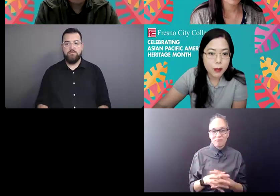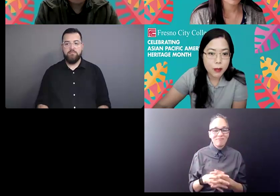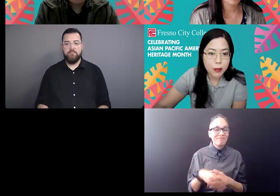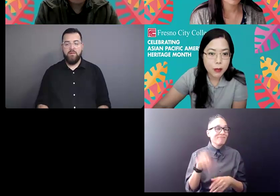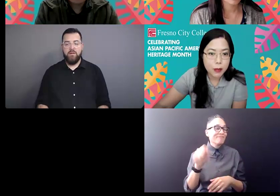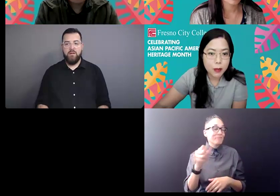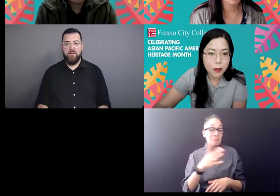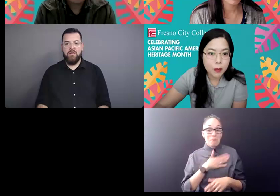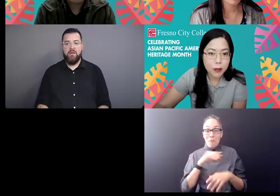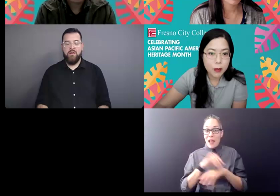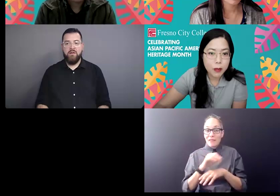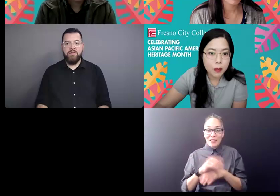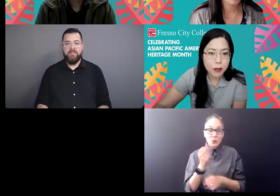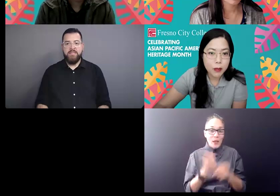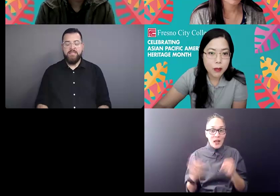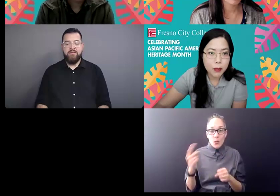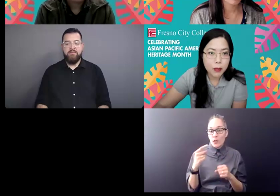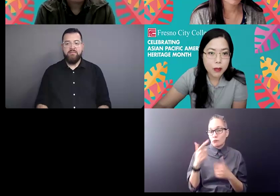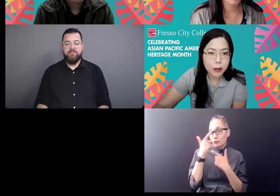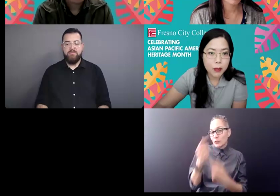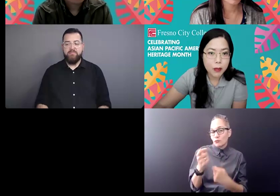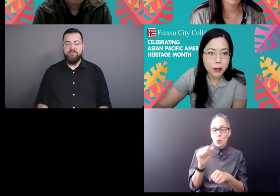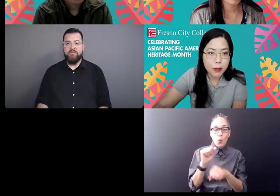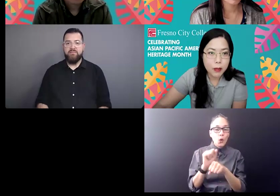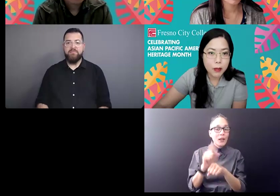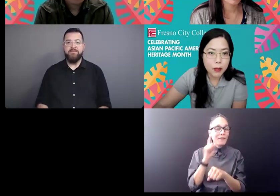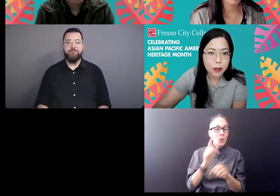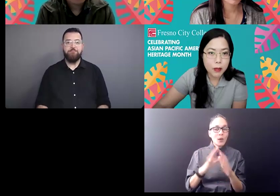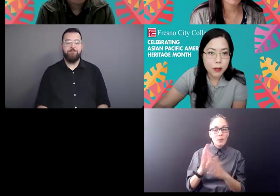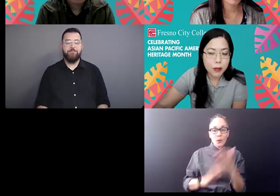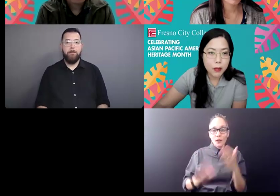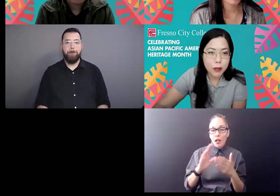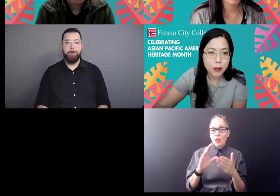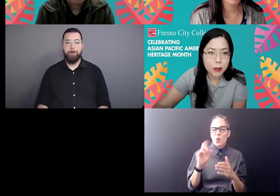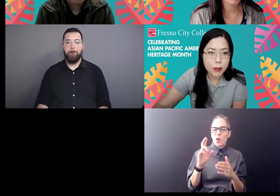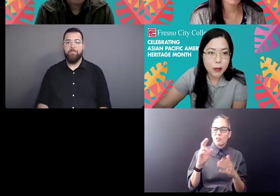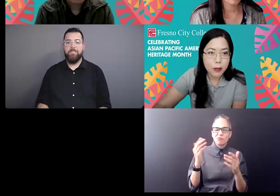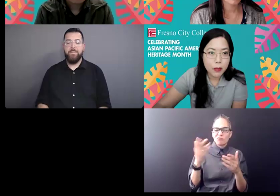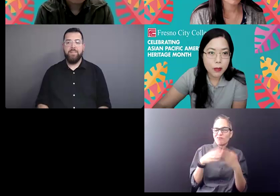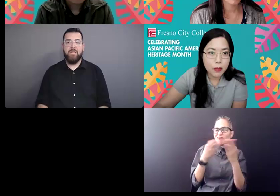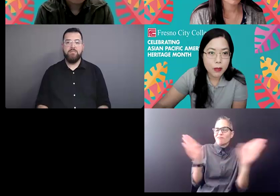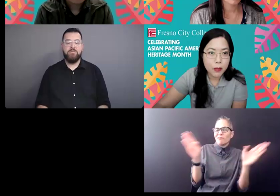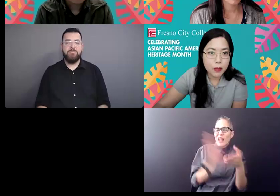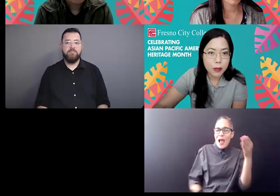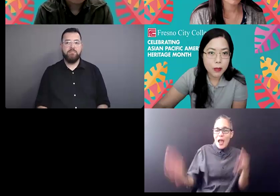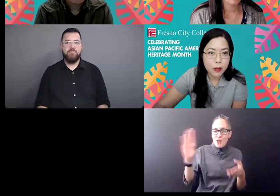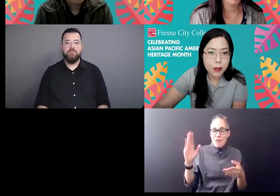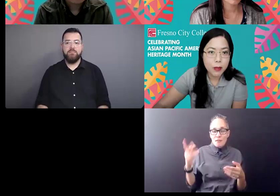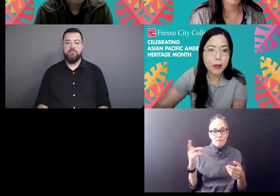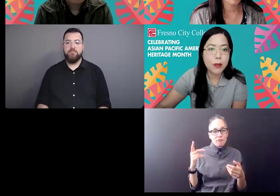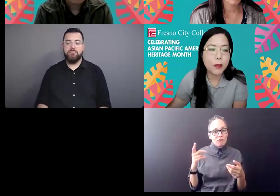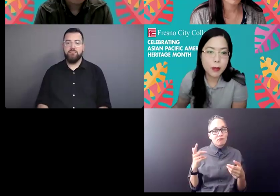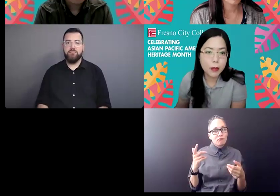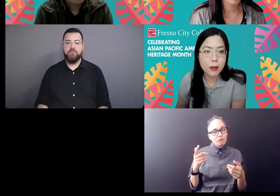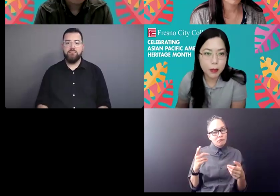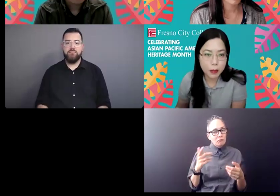Yeah, so my advice to anyone that is interested in working for the community college or just higher ed in general is to maybe take a similar path